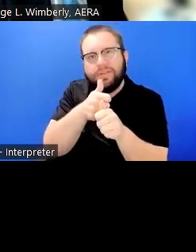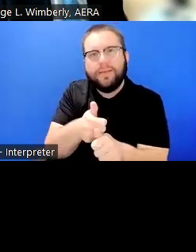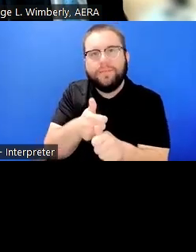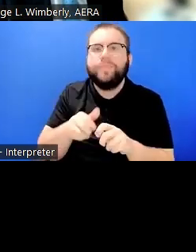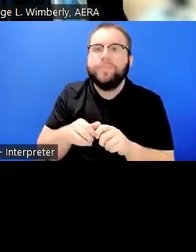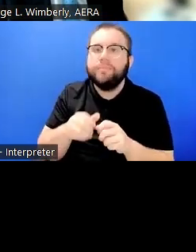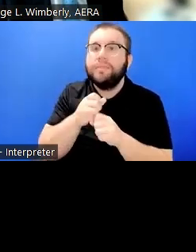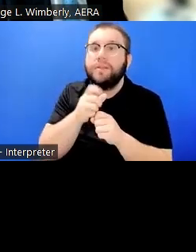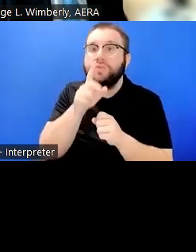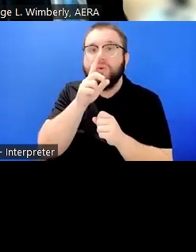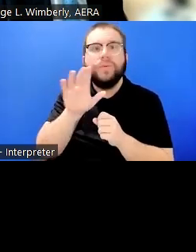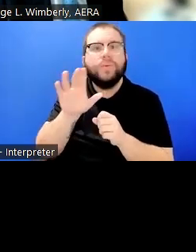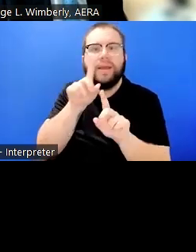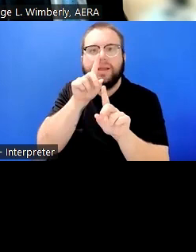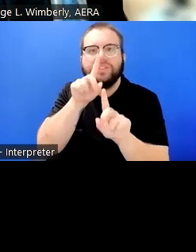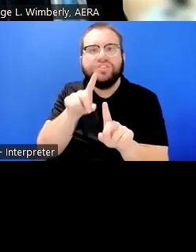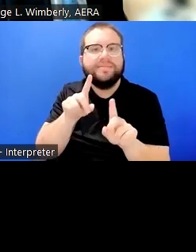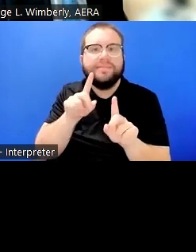and concise.